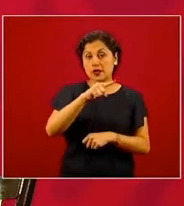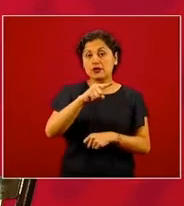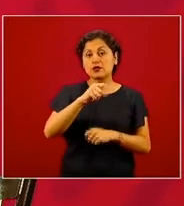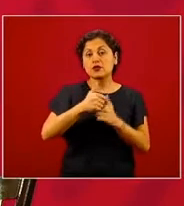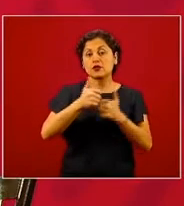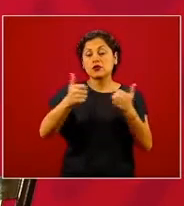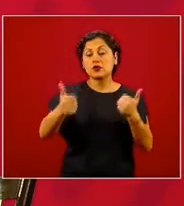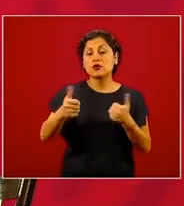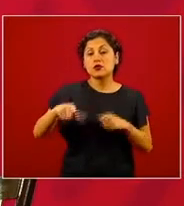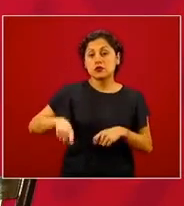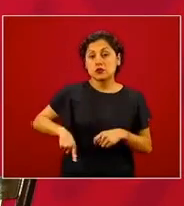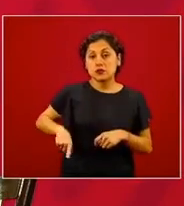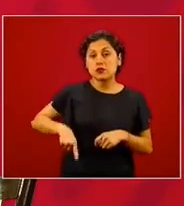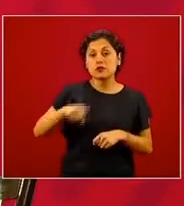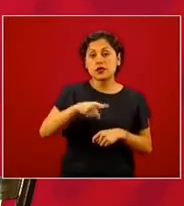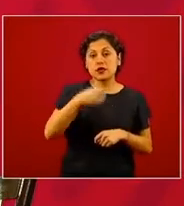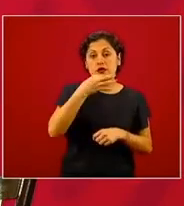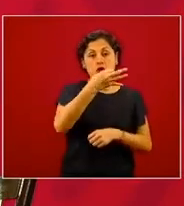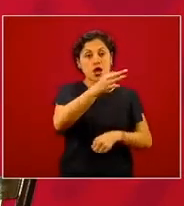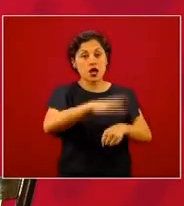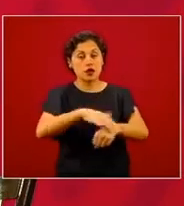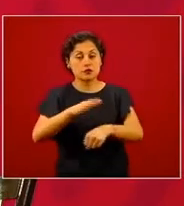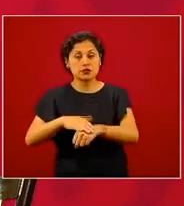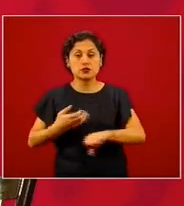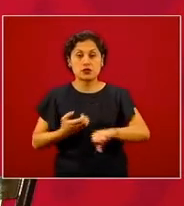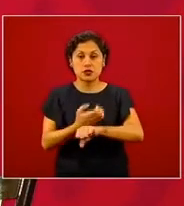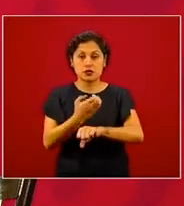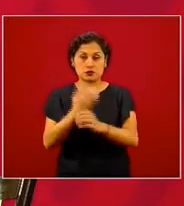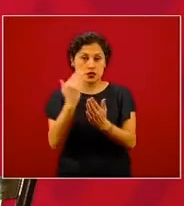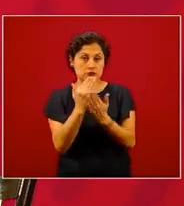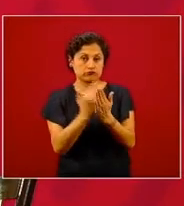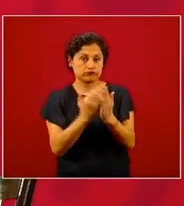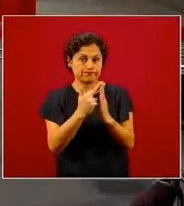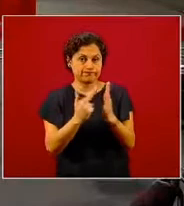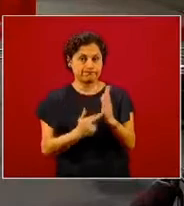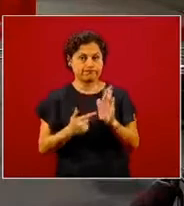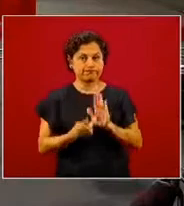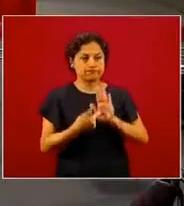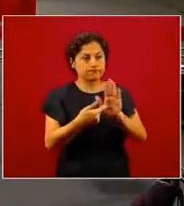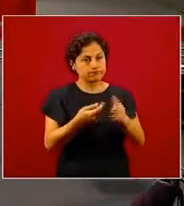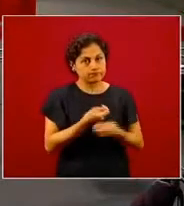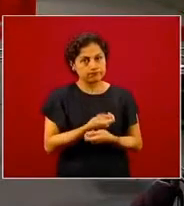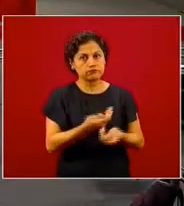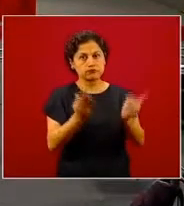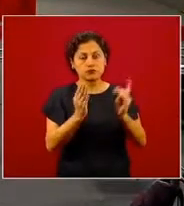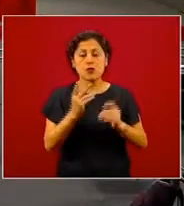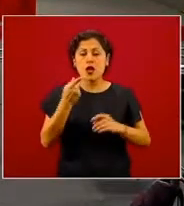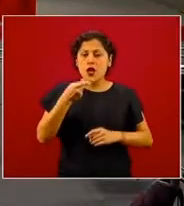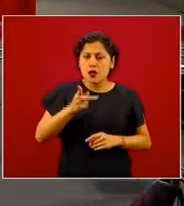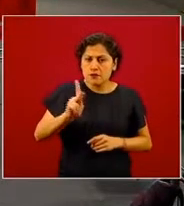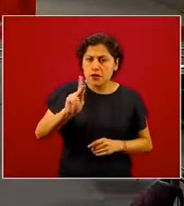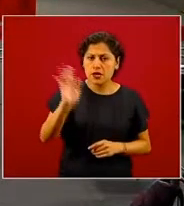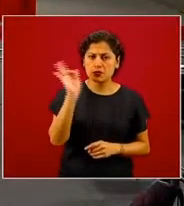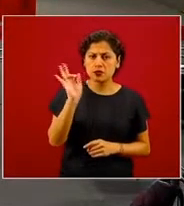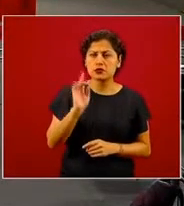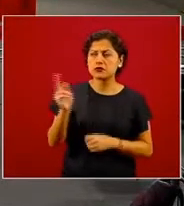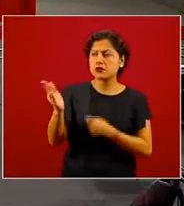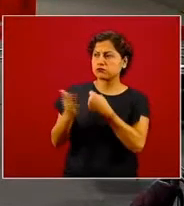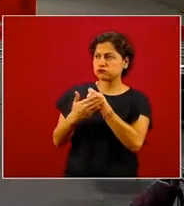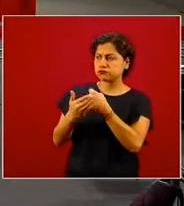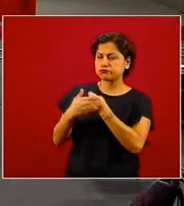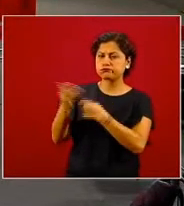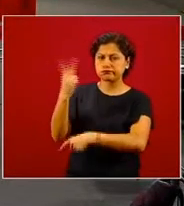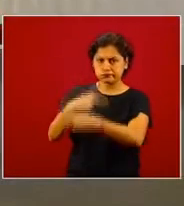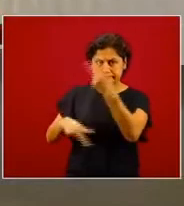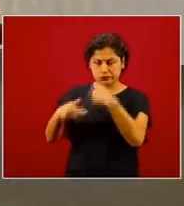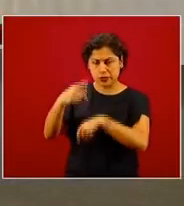for the decentralized penitentiary system. We could ask him to join us at the